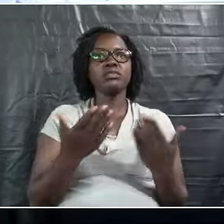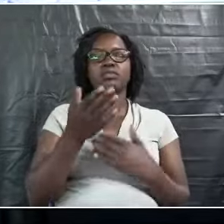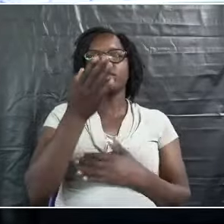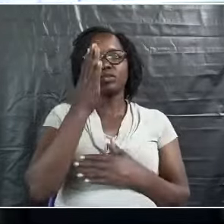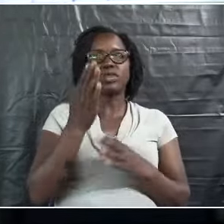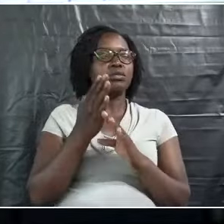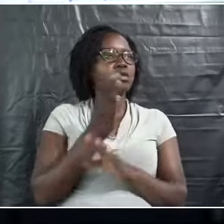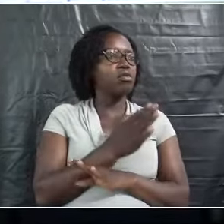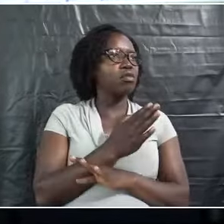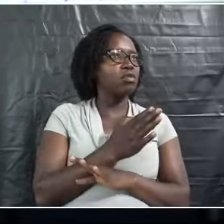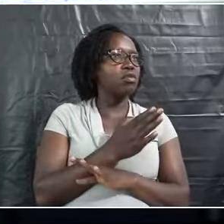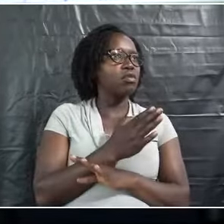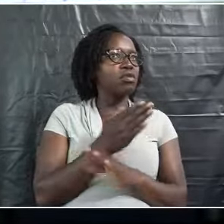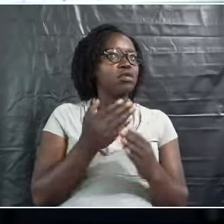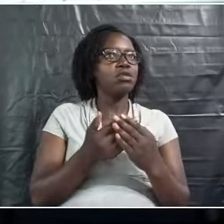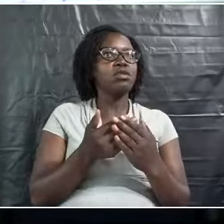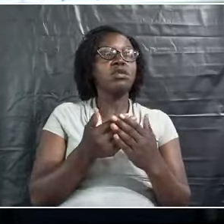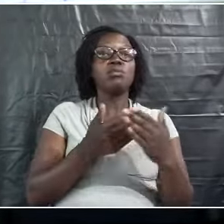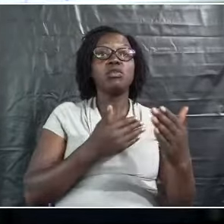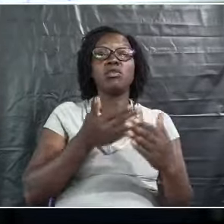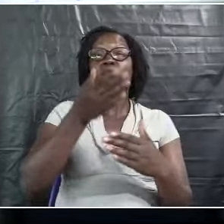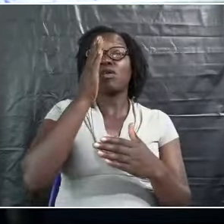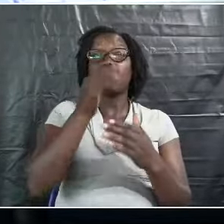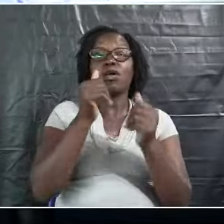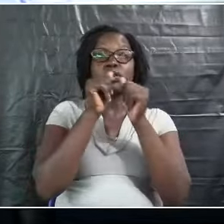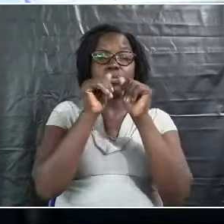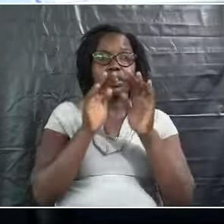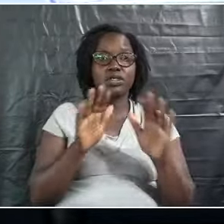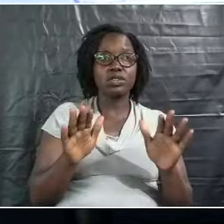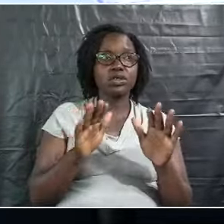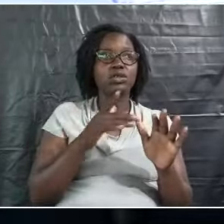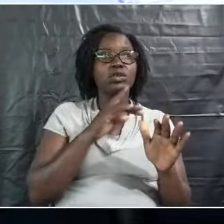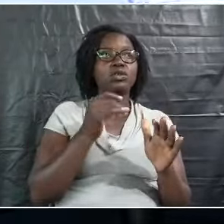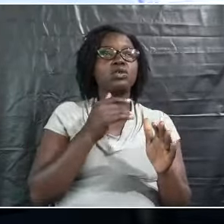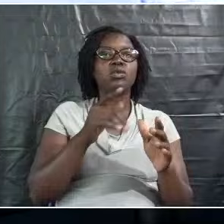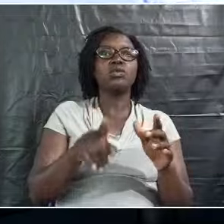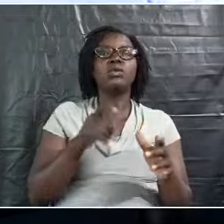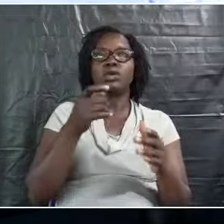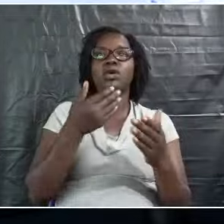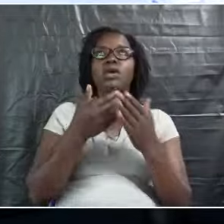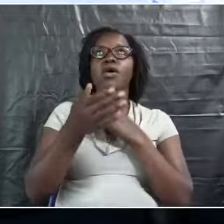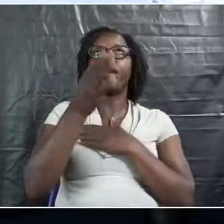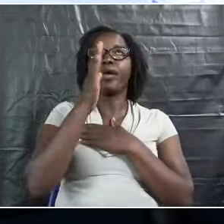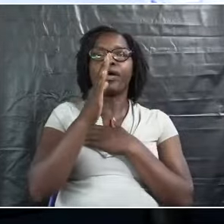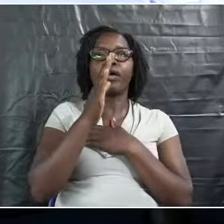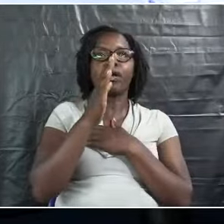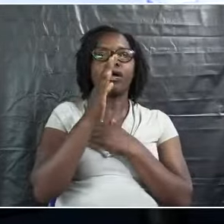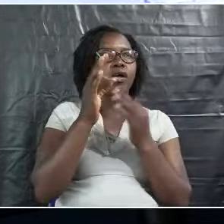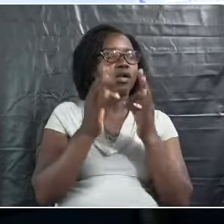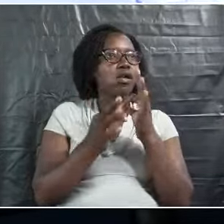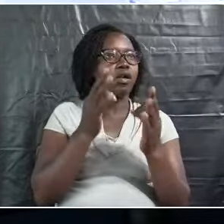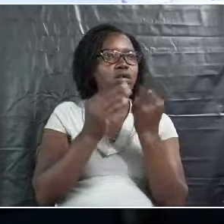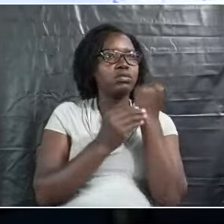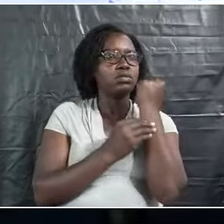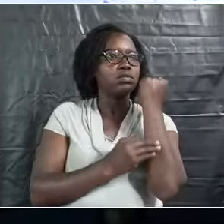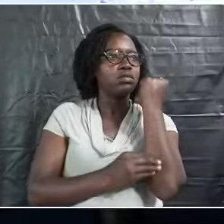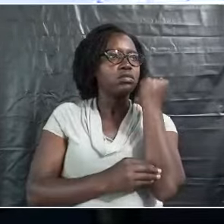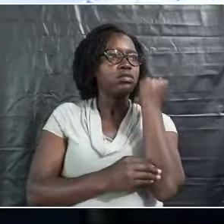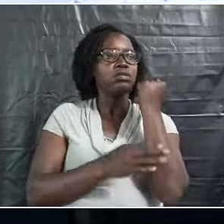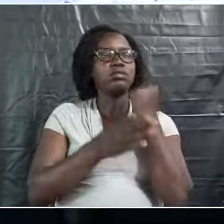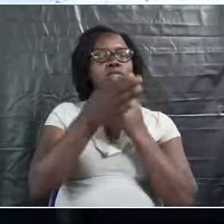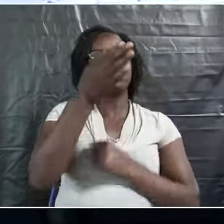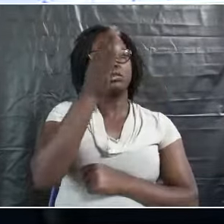used to be before God blessed you with means. So we need to thank God. In our poverty,